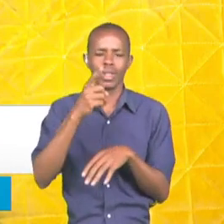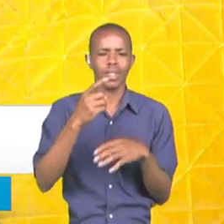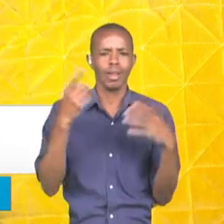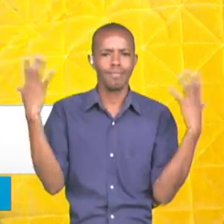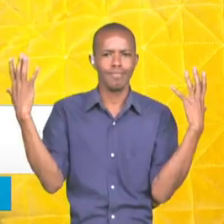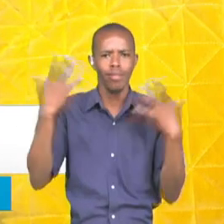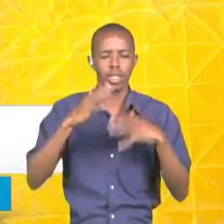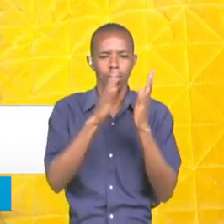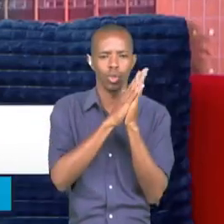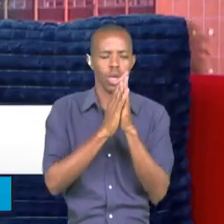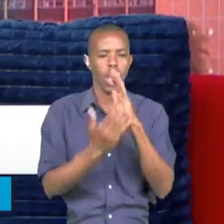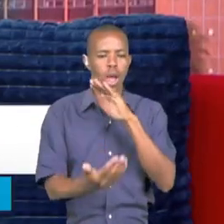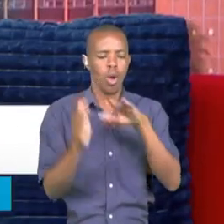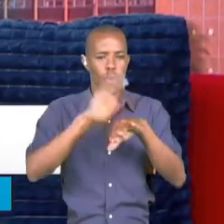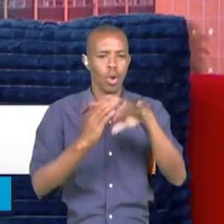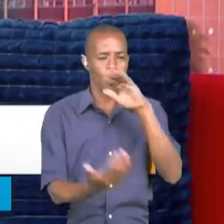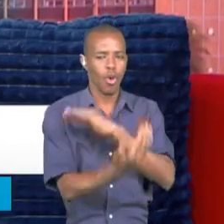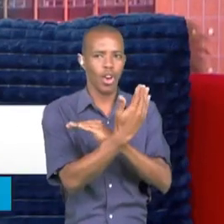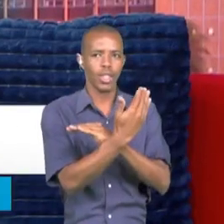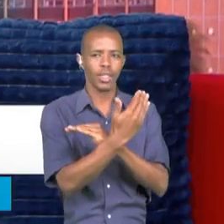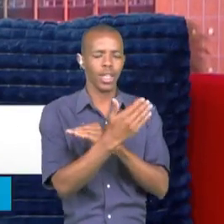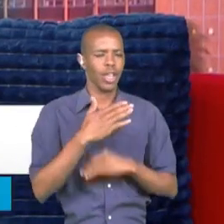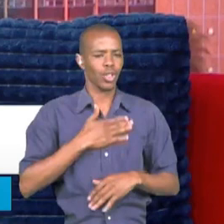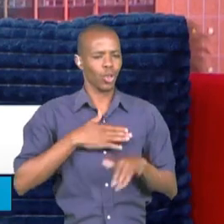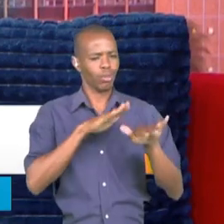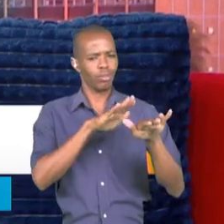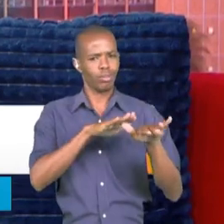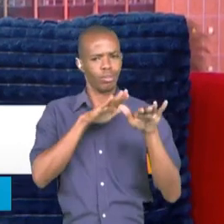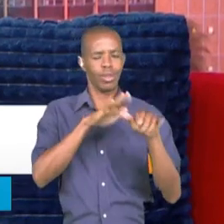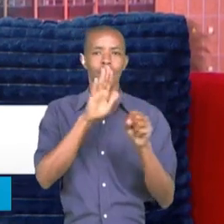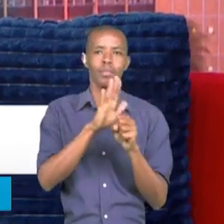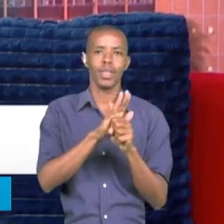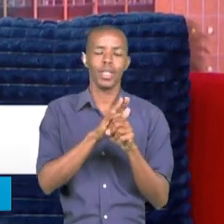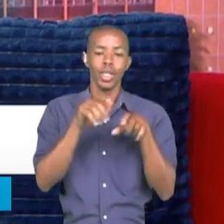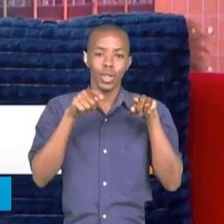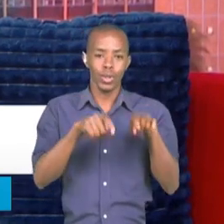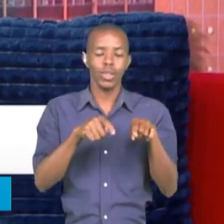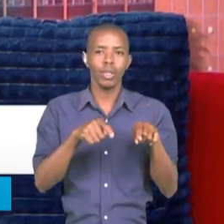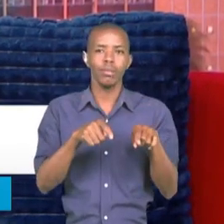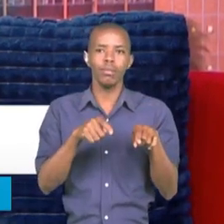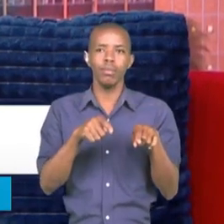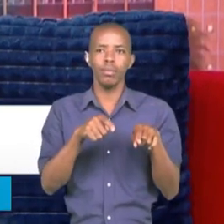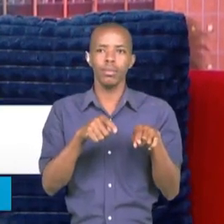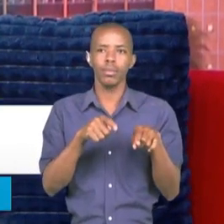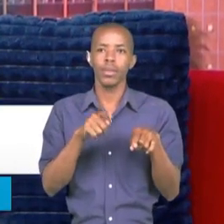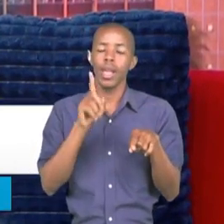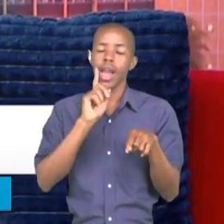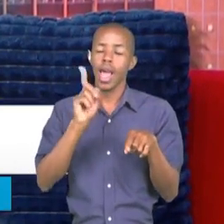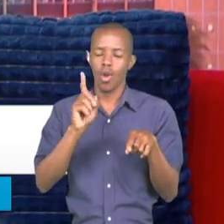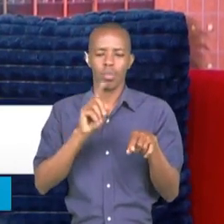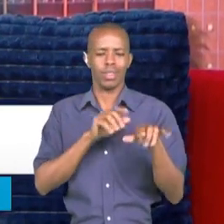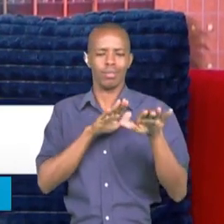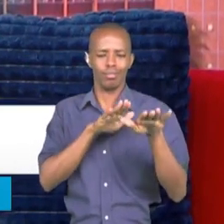story. Good morning. Good morning. And sorry about the traffic. Today has been hectic for people in here. Nairobi is